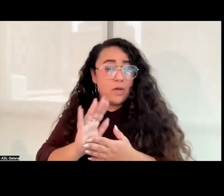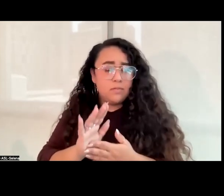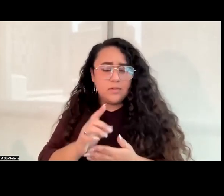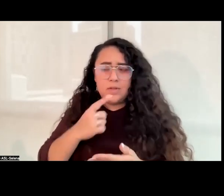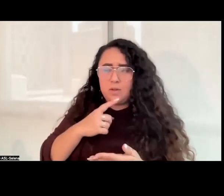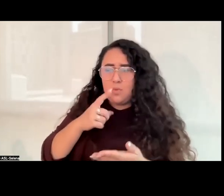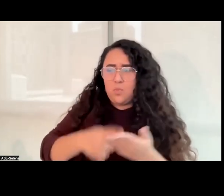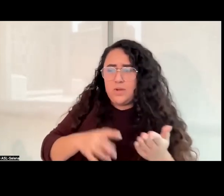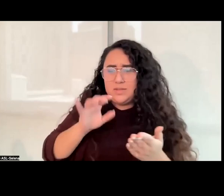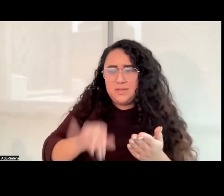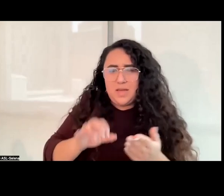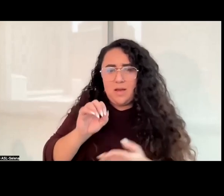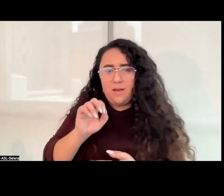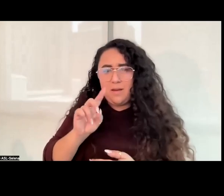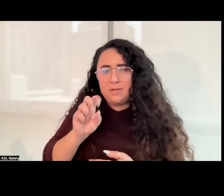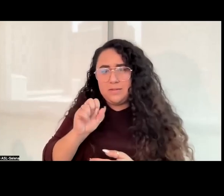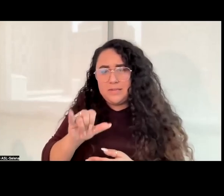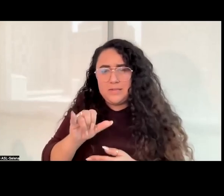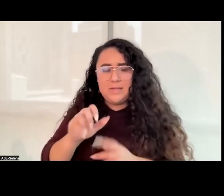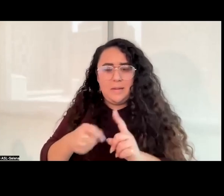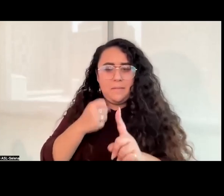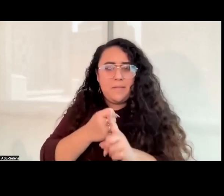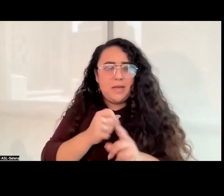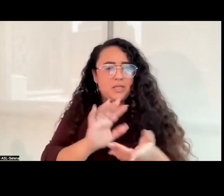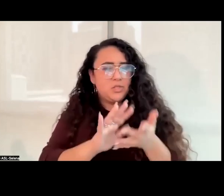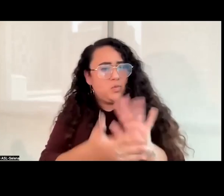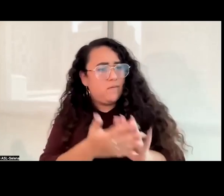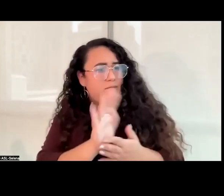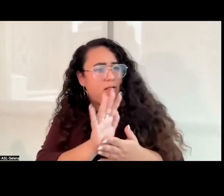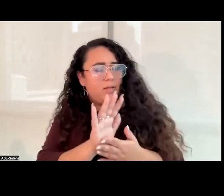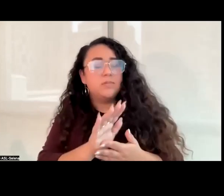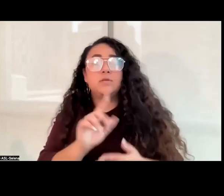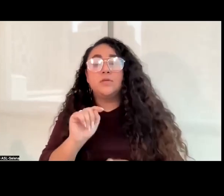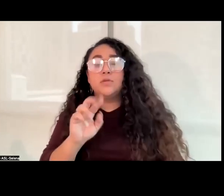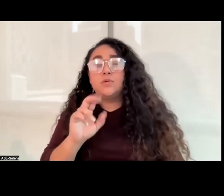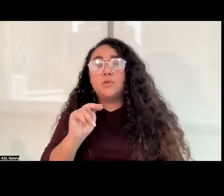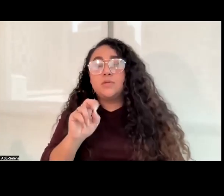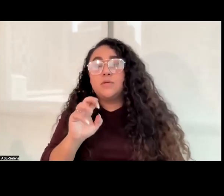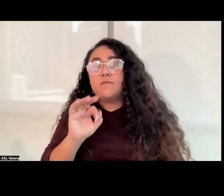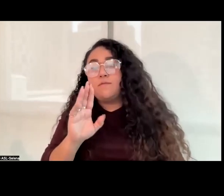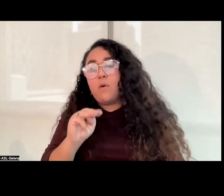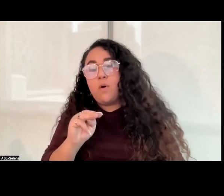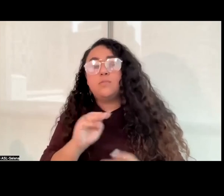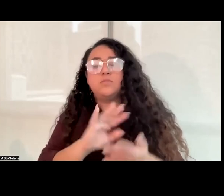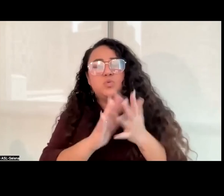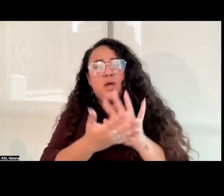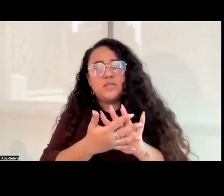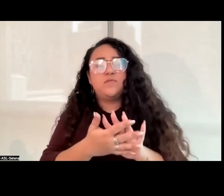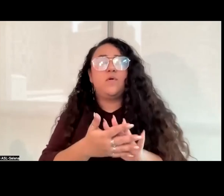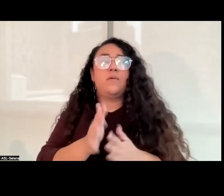is Odyssey Impact and what is Transform Films? Well, Transform Films is a